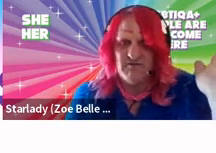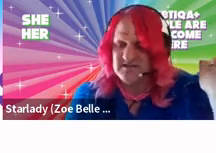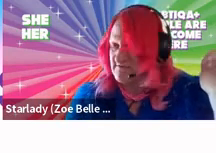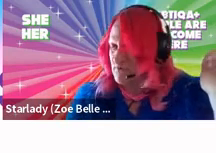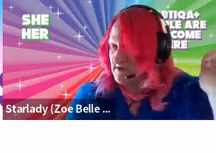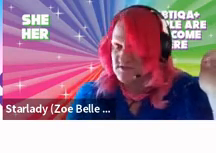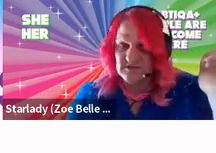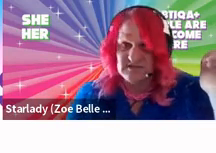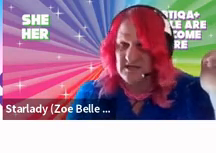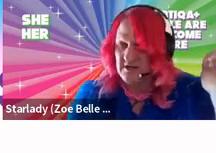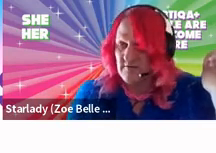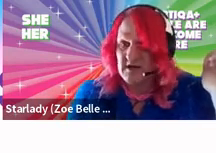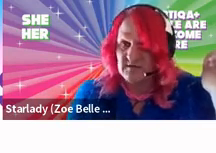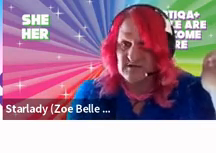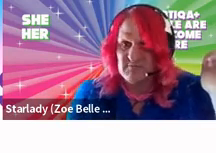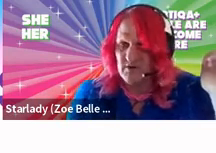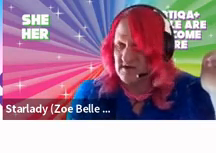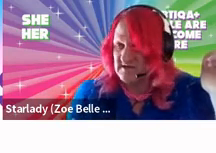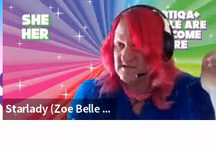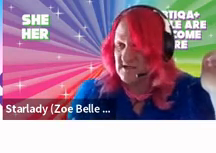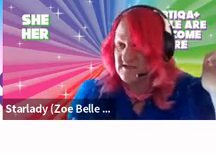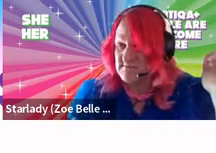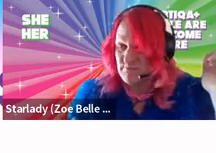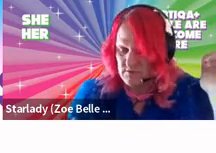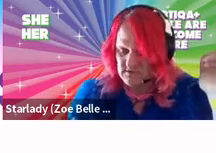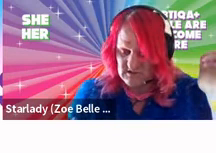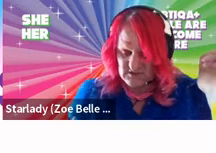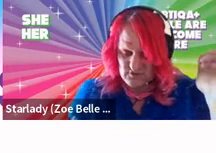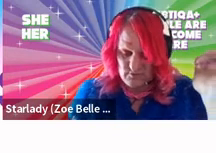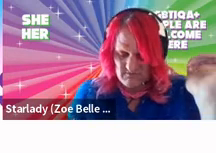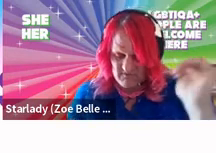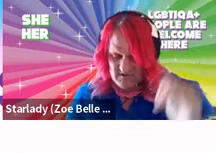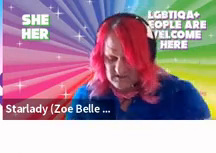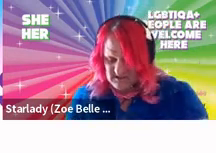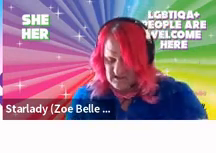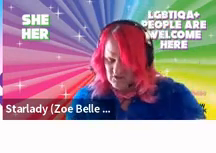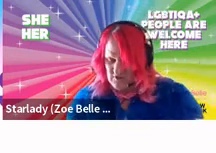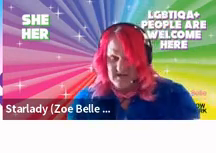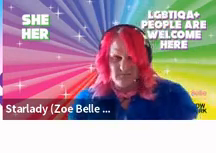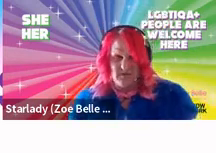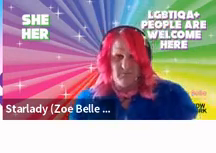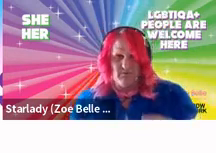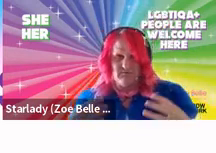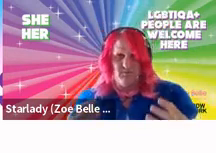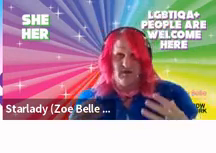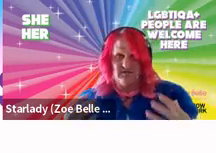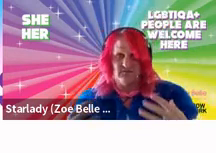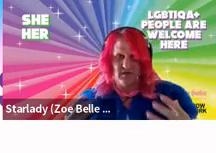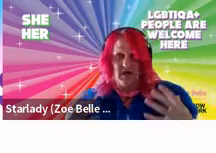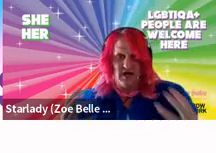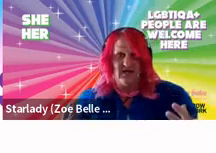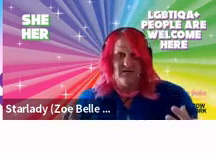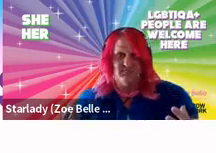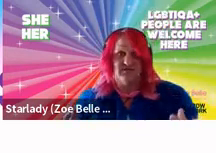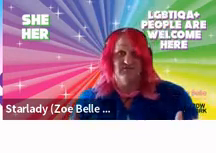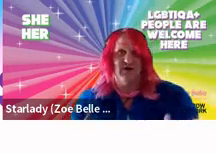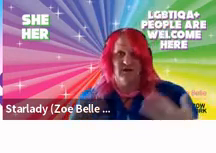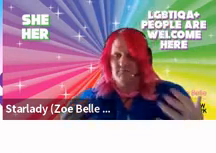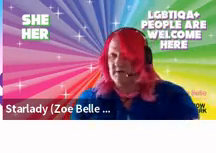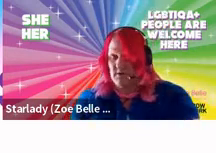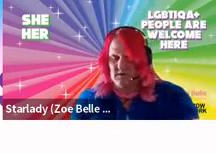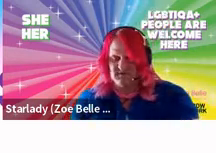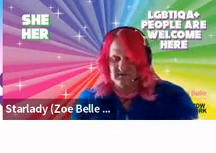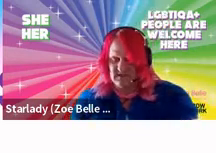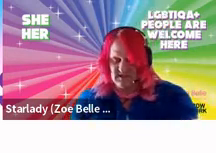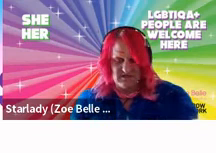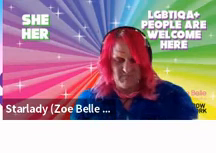diverse people invasive questions in and around their bodies. It is important to, when reflecting this, trans people's bodies are really highly